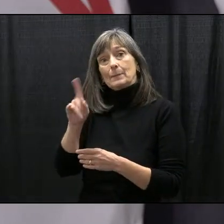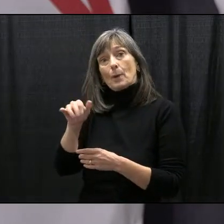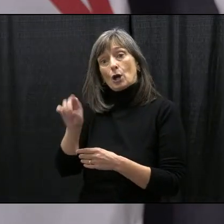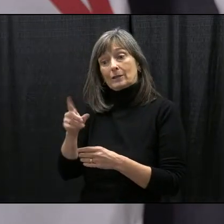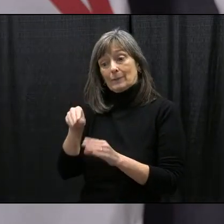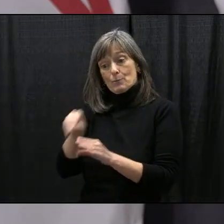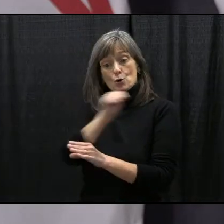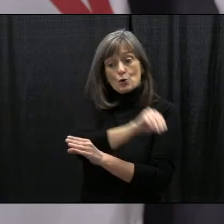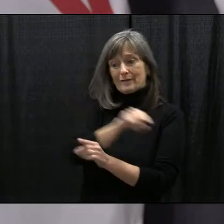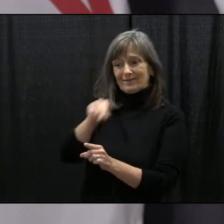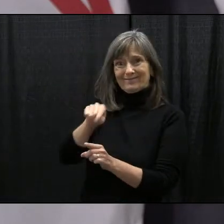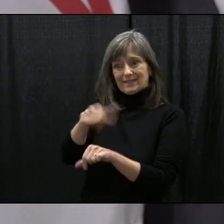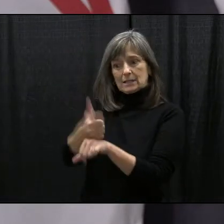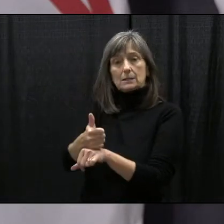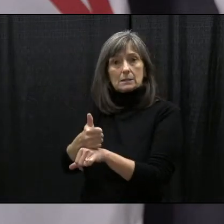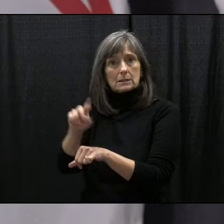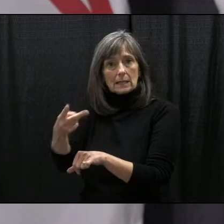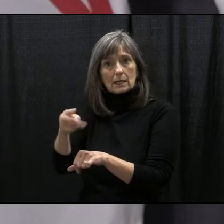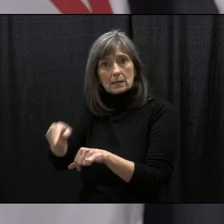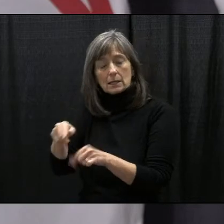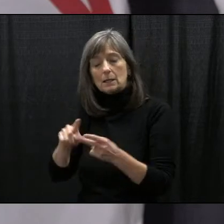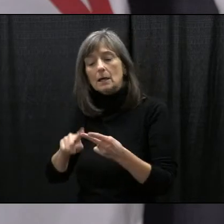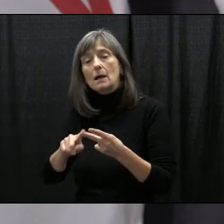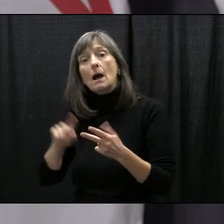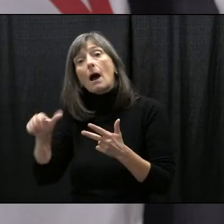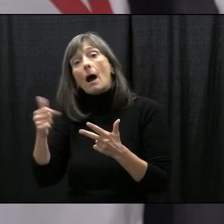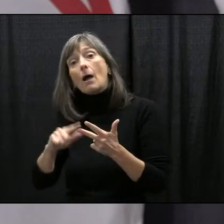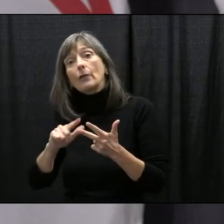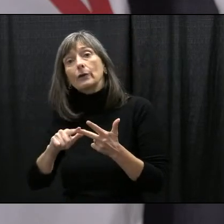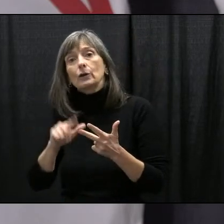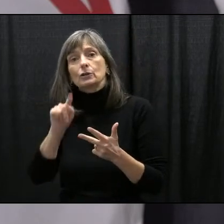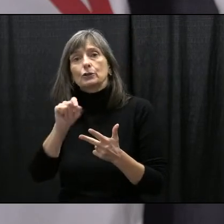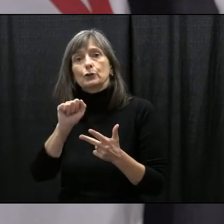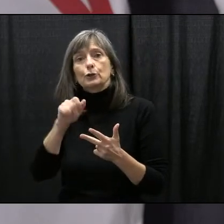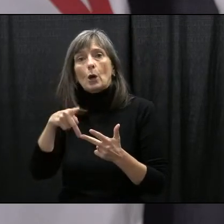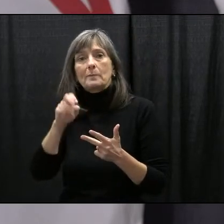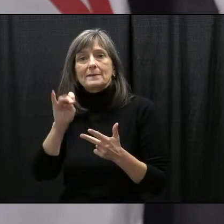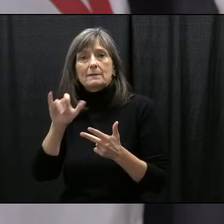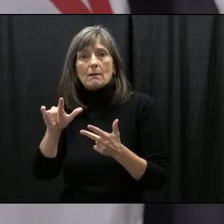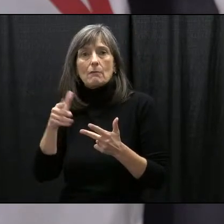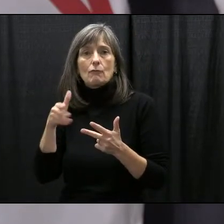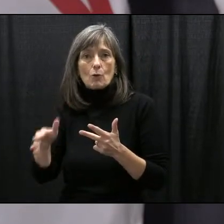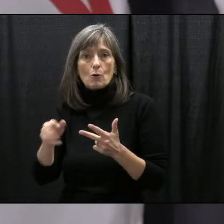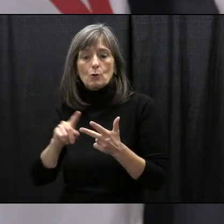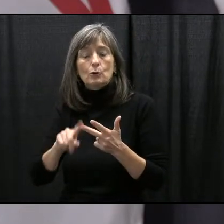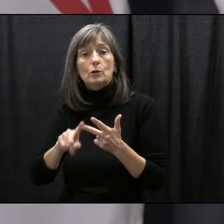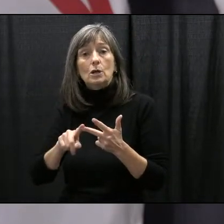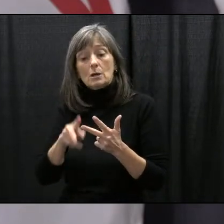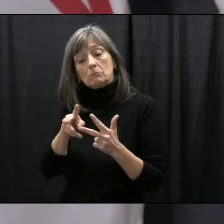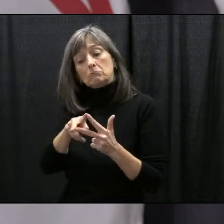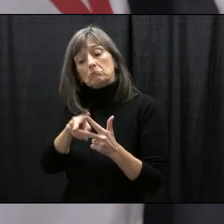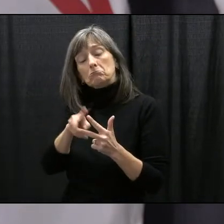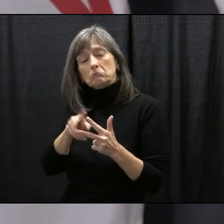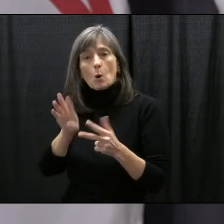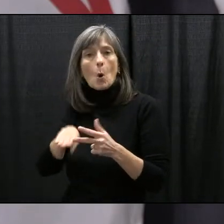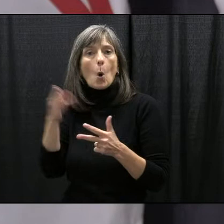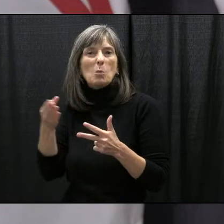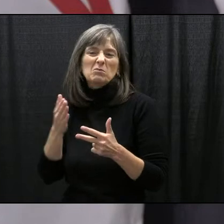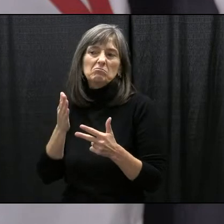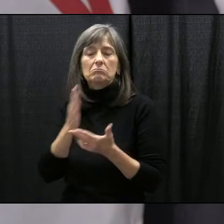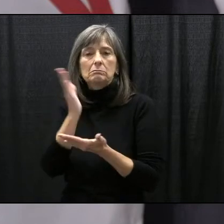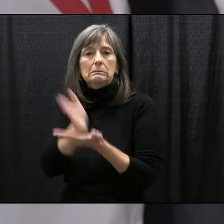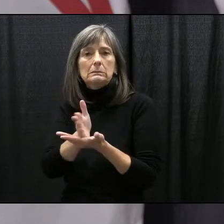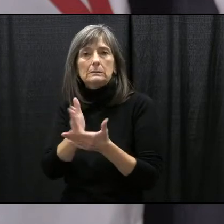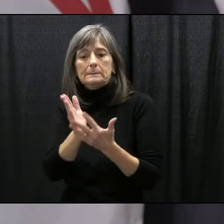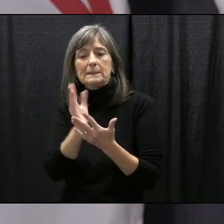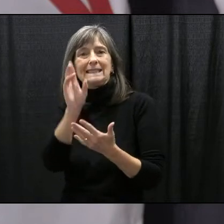space, with a 2nd new clinic on Topsail Road. Both clinics are expected to be operational by mid-December.